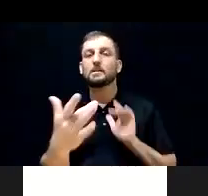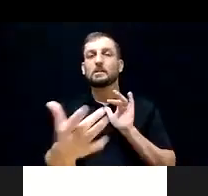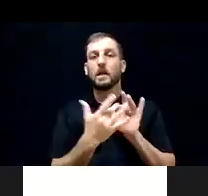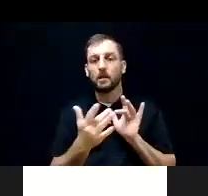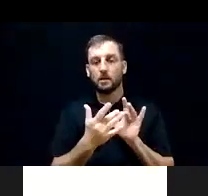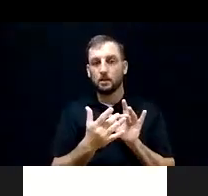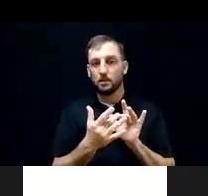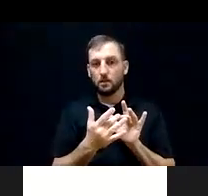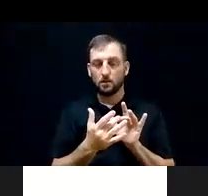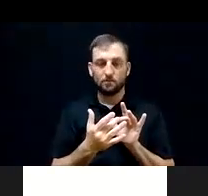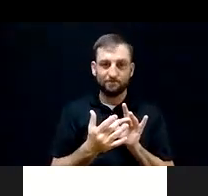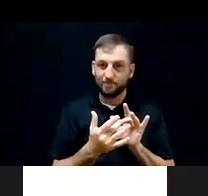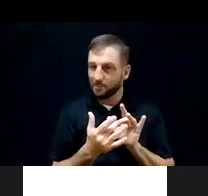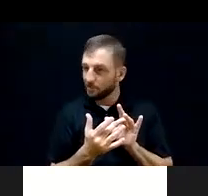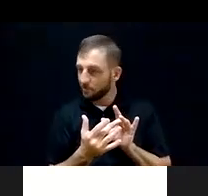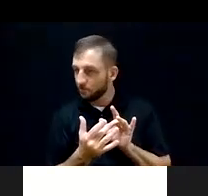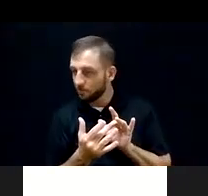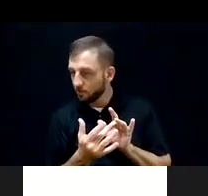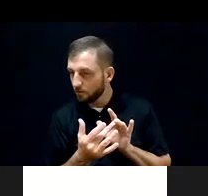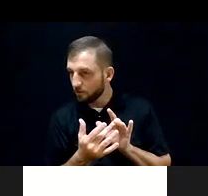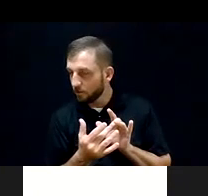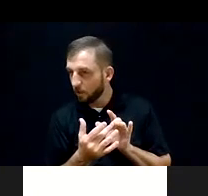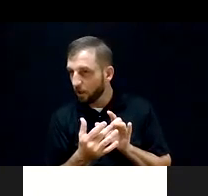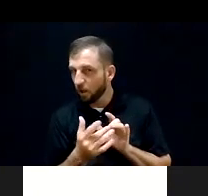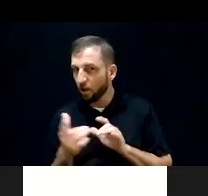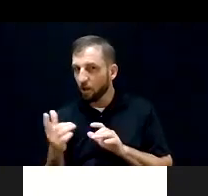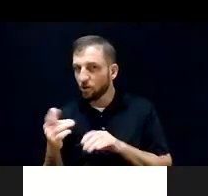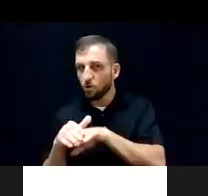we'll let you know